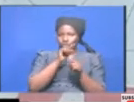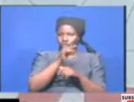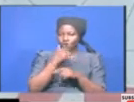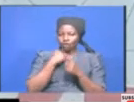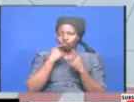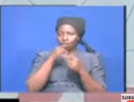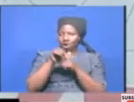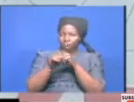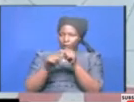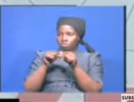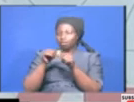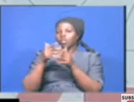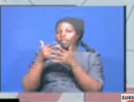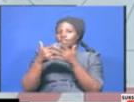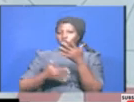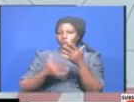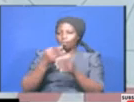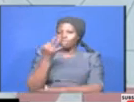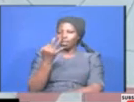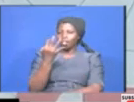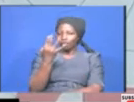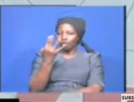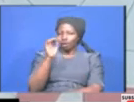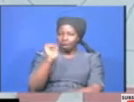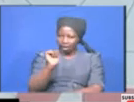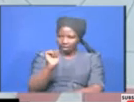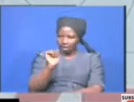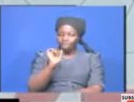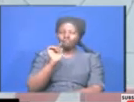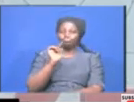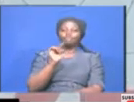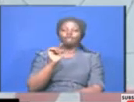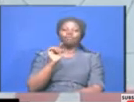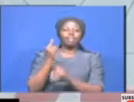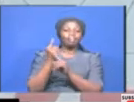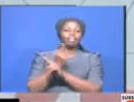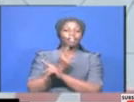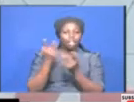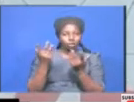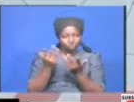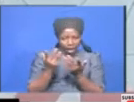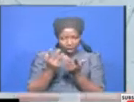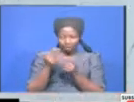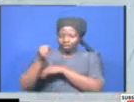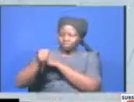that 4A, mm-hmm. is that in 2017,